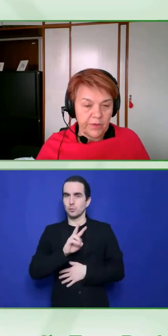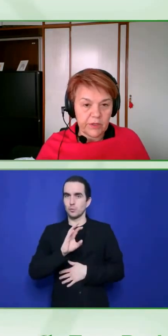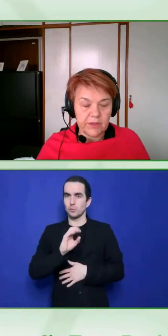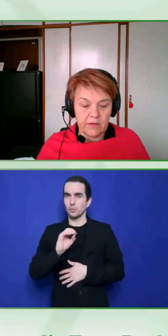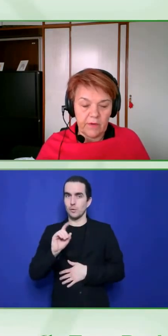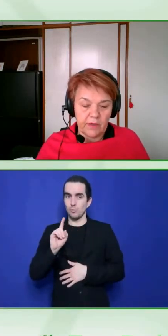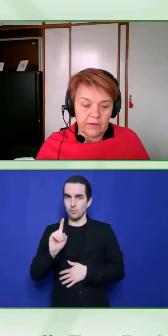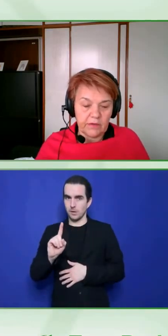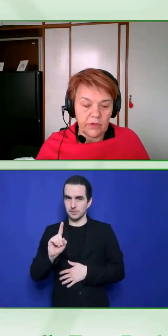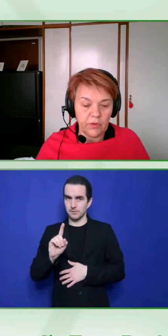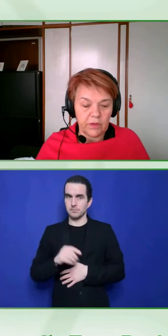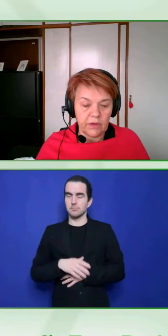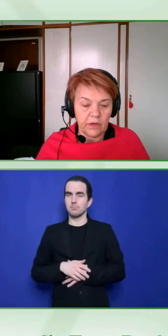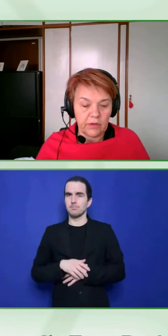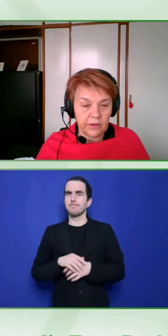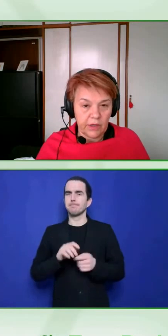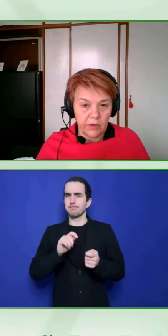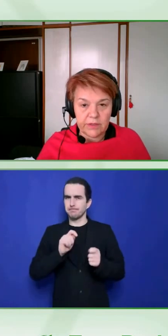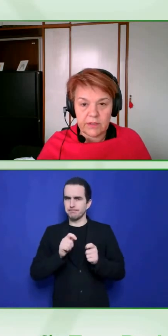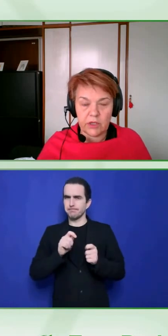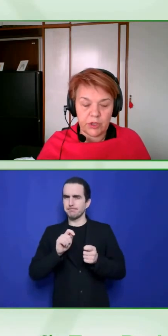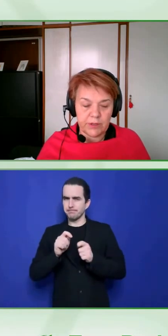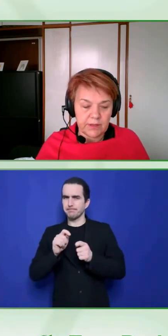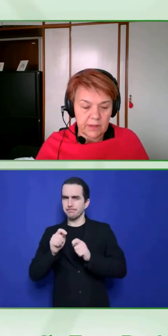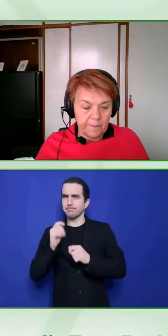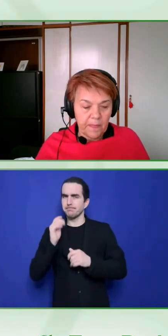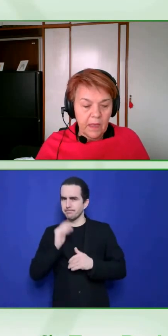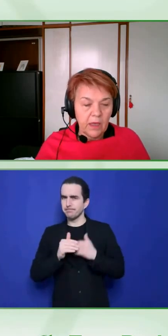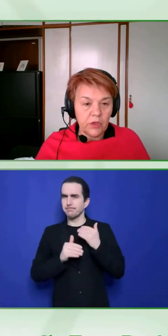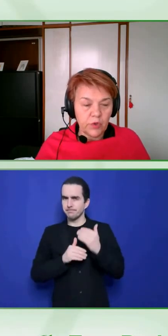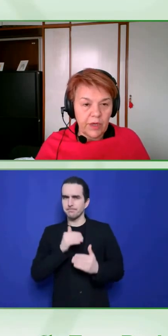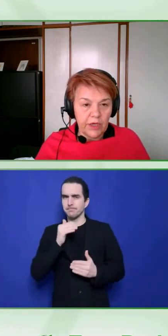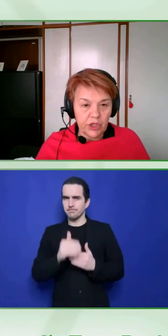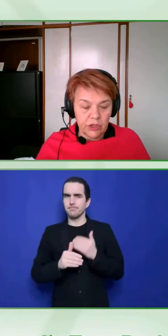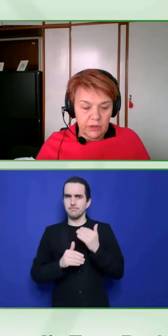2,500 objects divided into categories such as